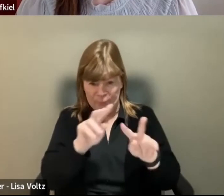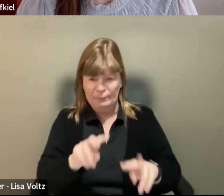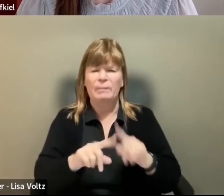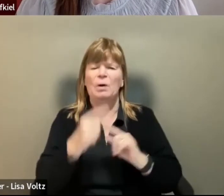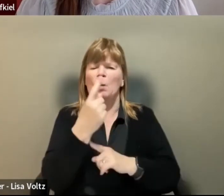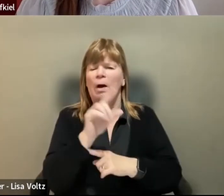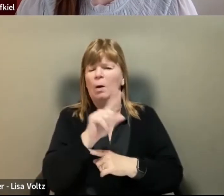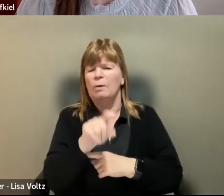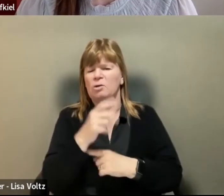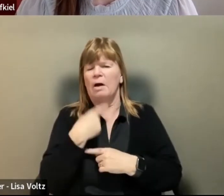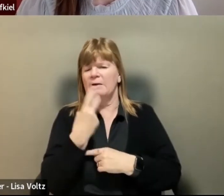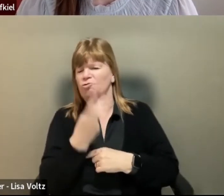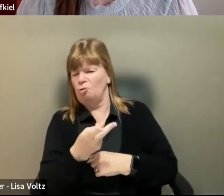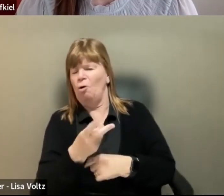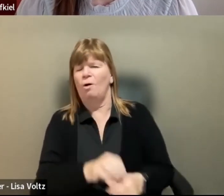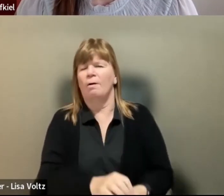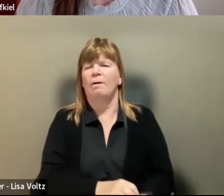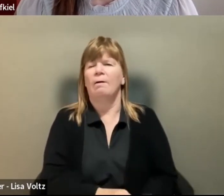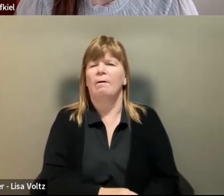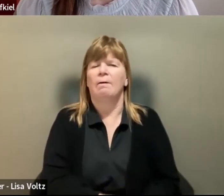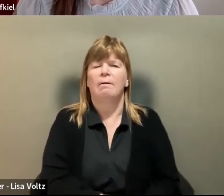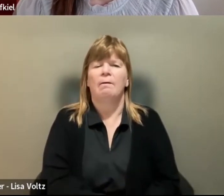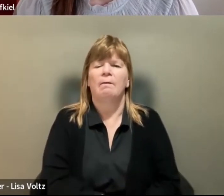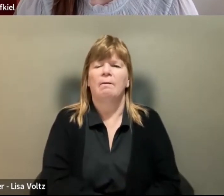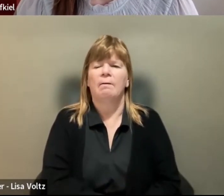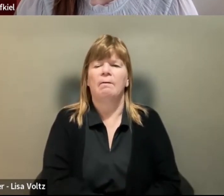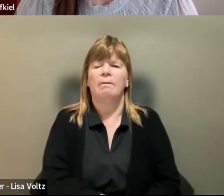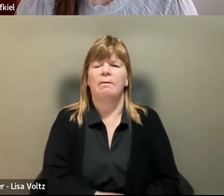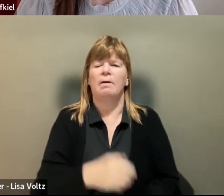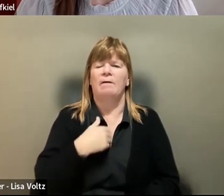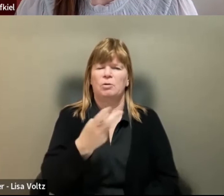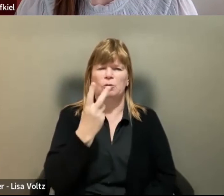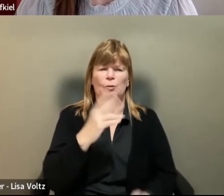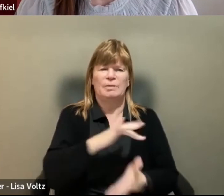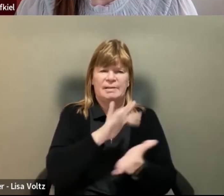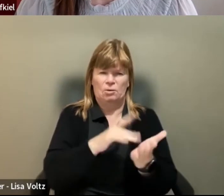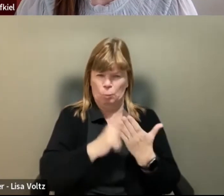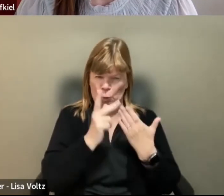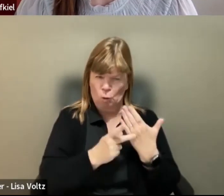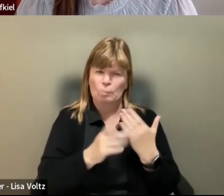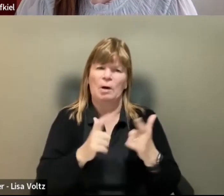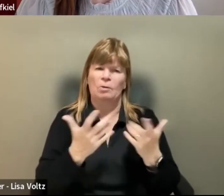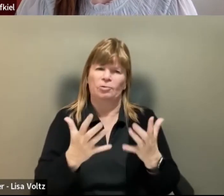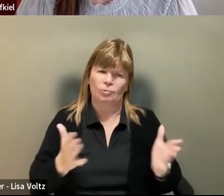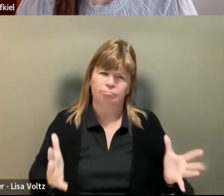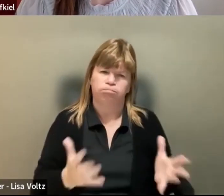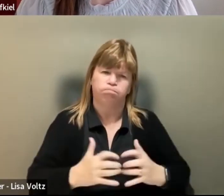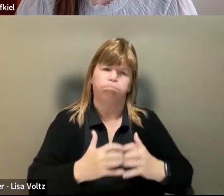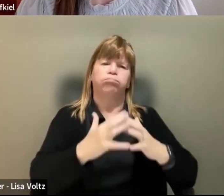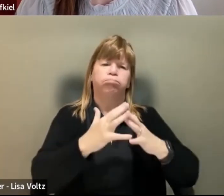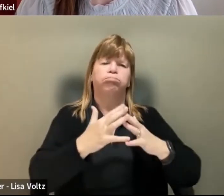that I saw is I have 2 center programs that I would like to get going. One